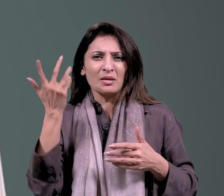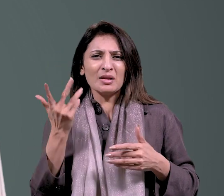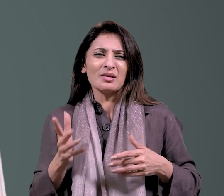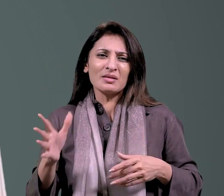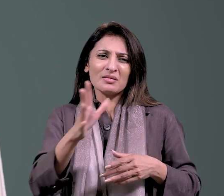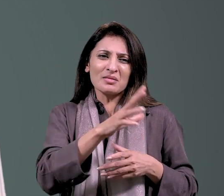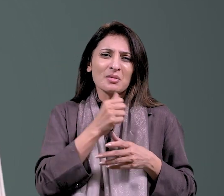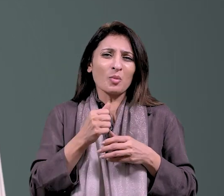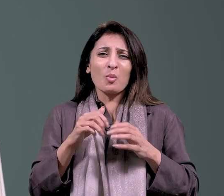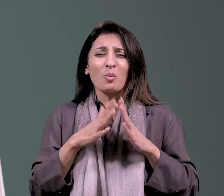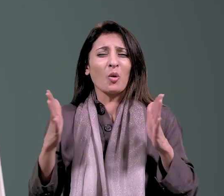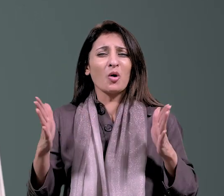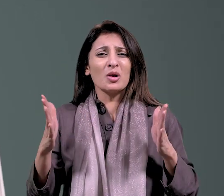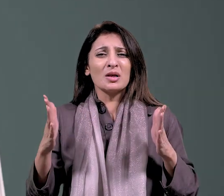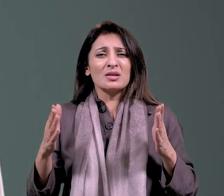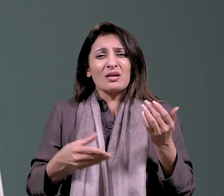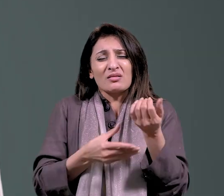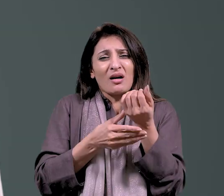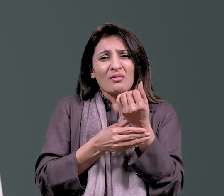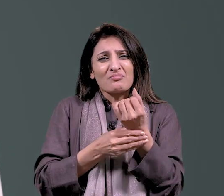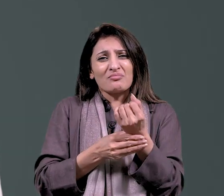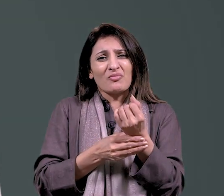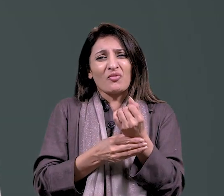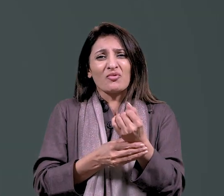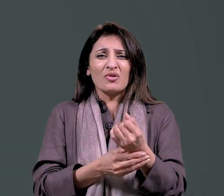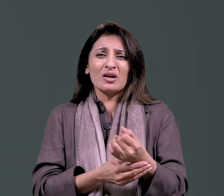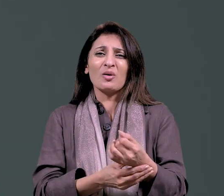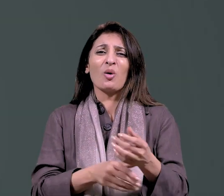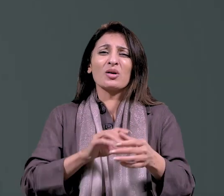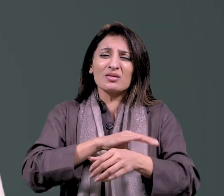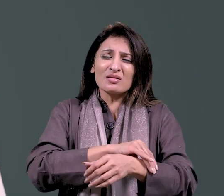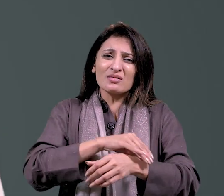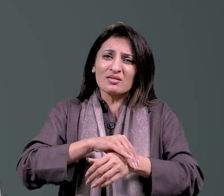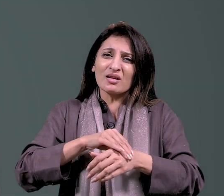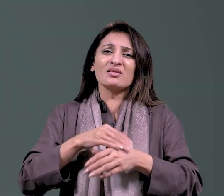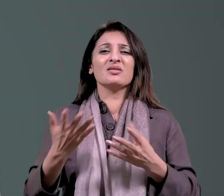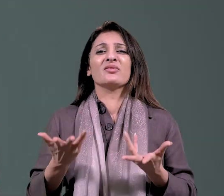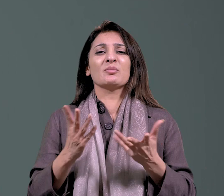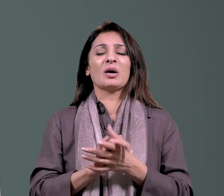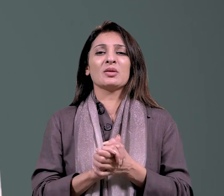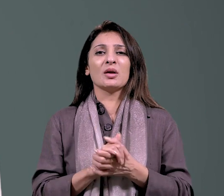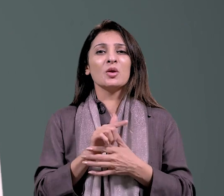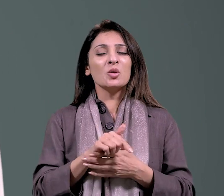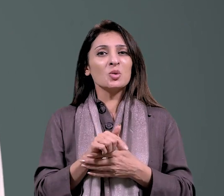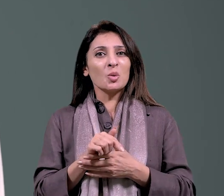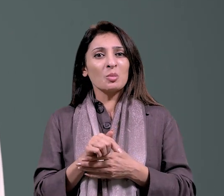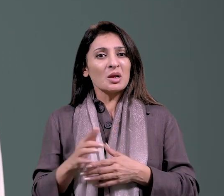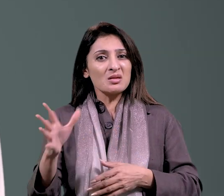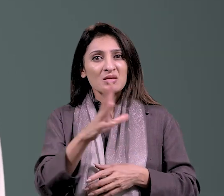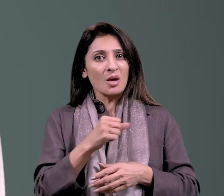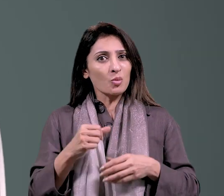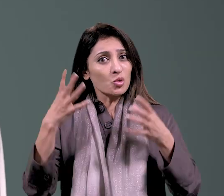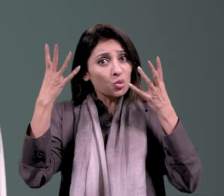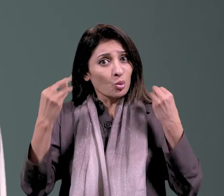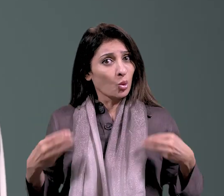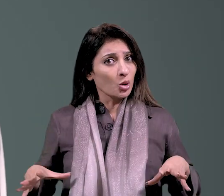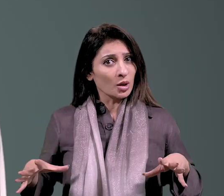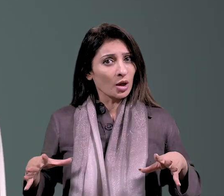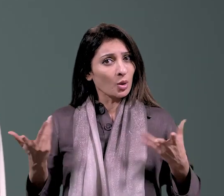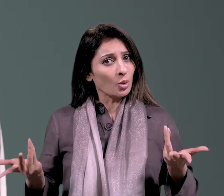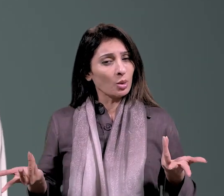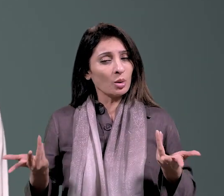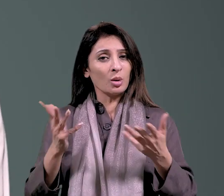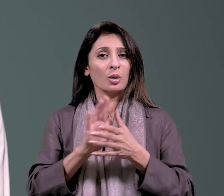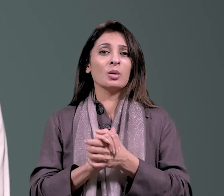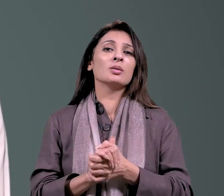waiting for the day when all suffering living species finally choke? Have you lost your marbles?